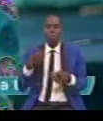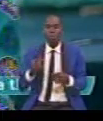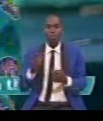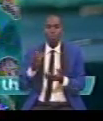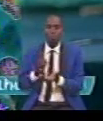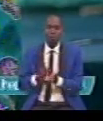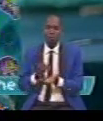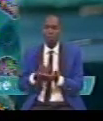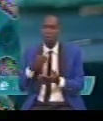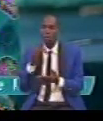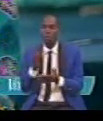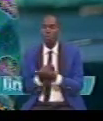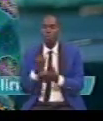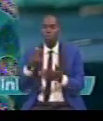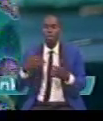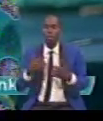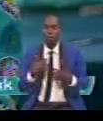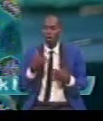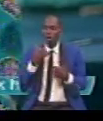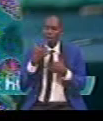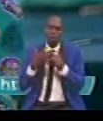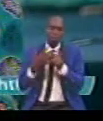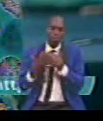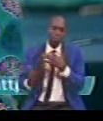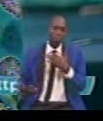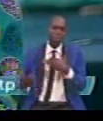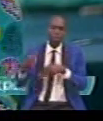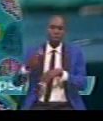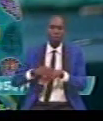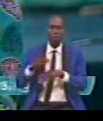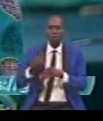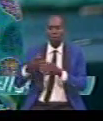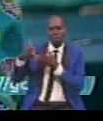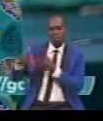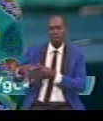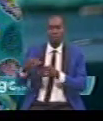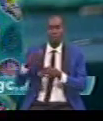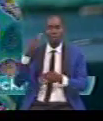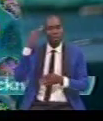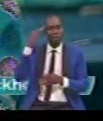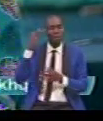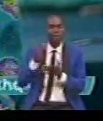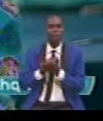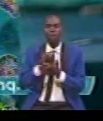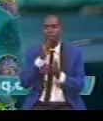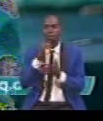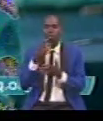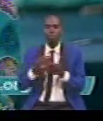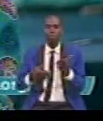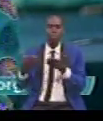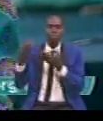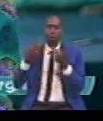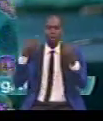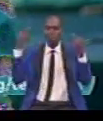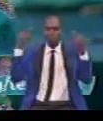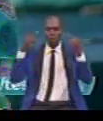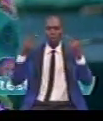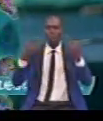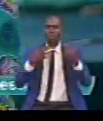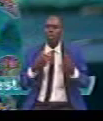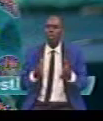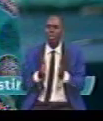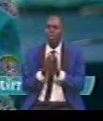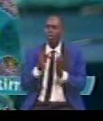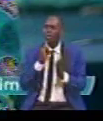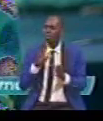a lot of blood clots to this side, and that is what is paining me. So I said, is there no way to